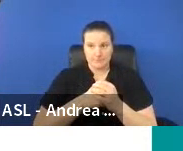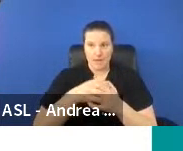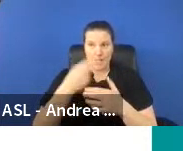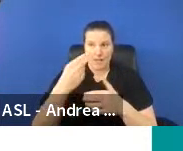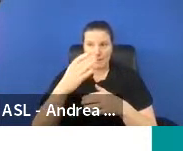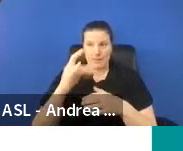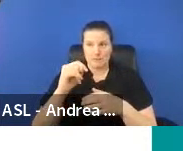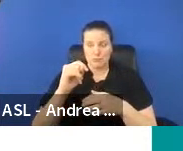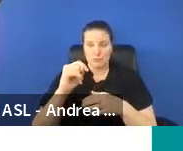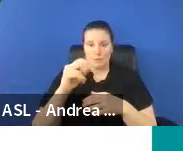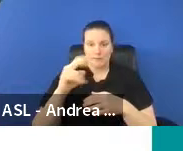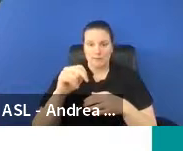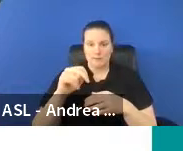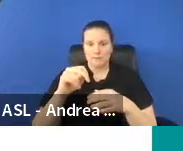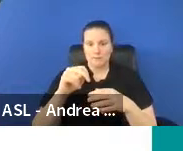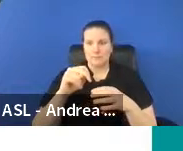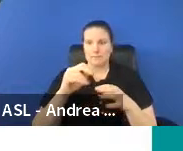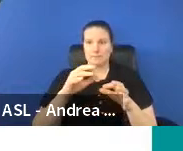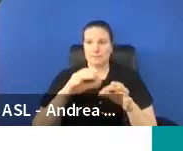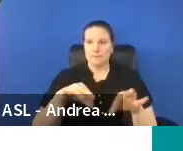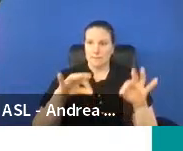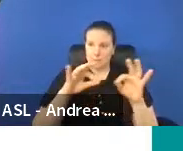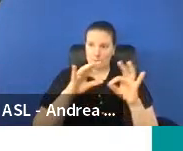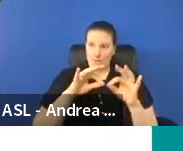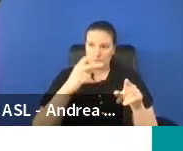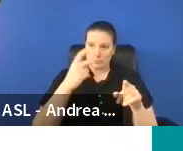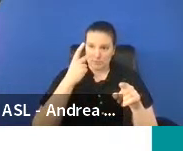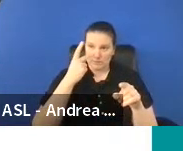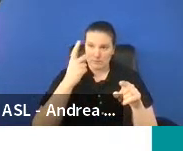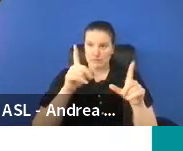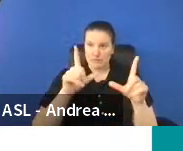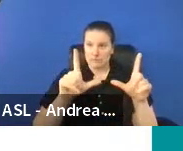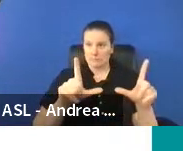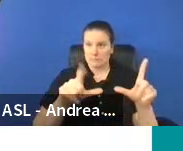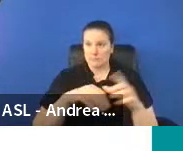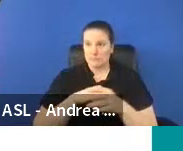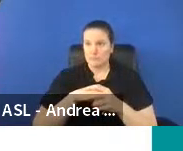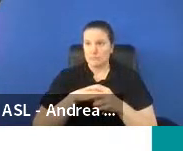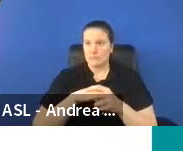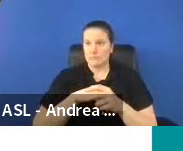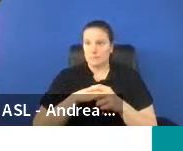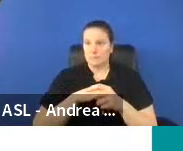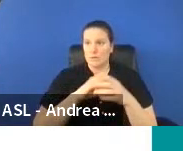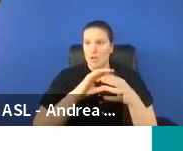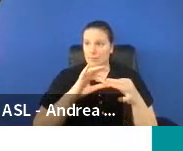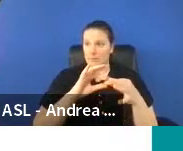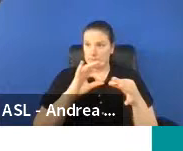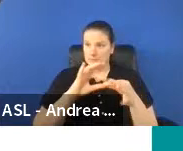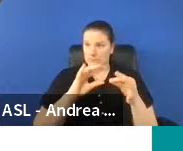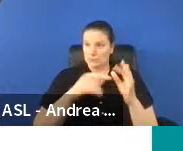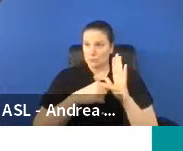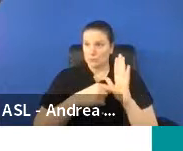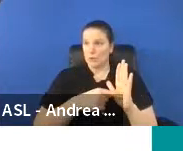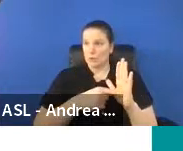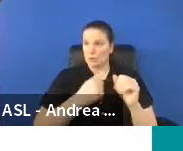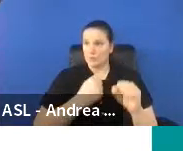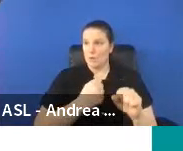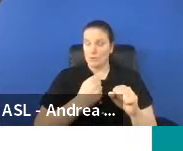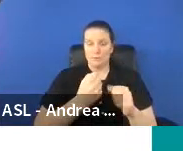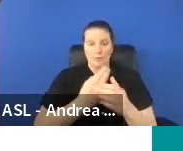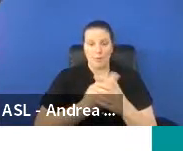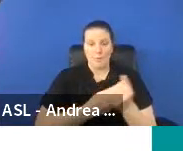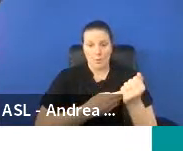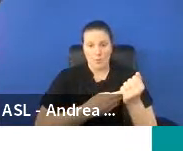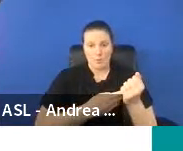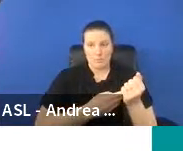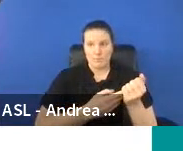capacity transit. The key takeaways here, as you can see on your screen, are comments that express strong options for both